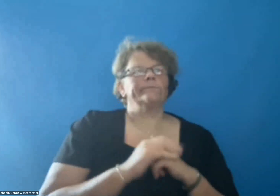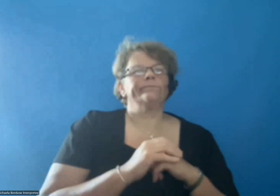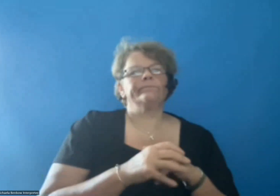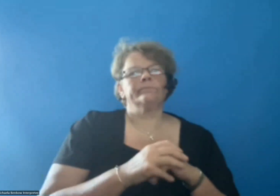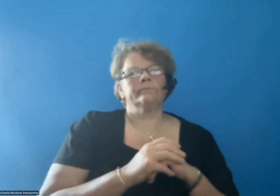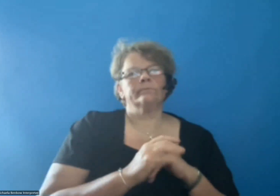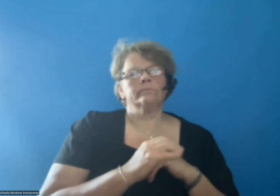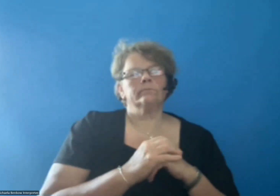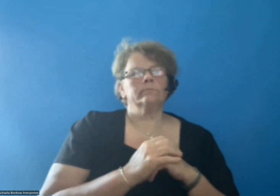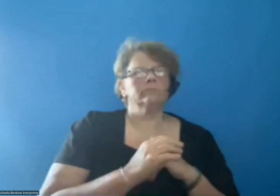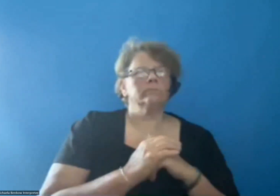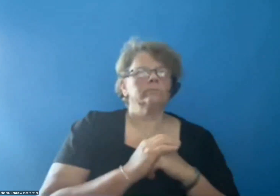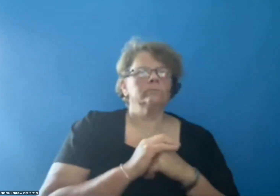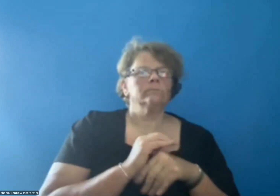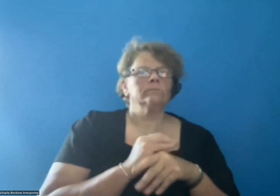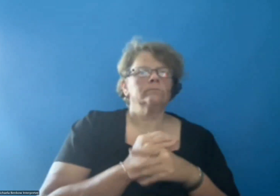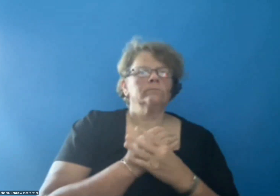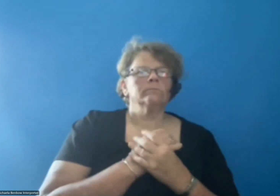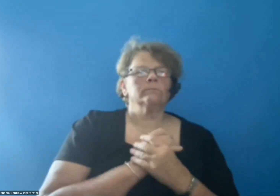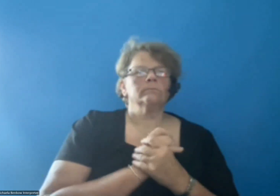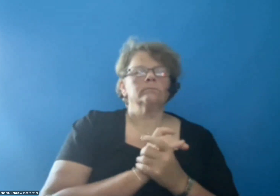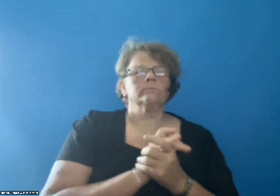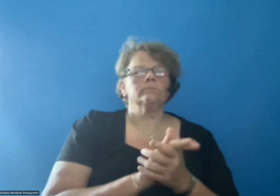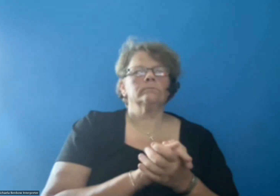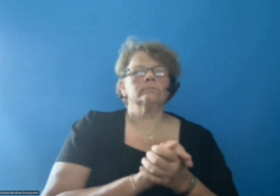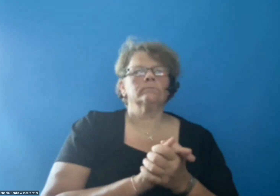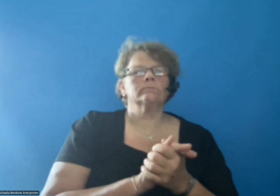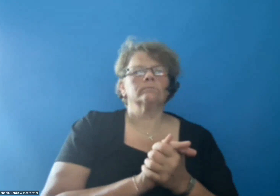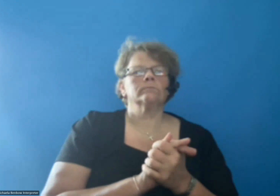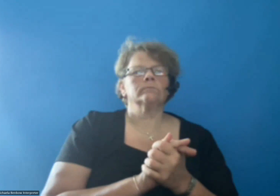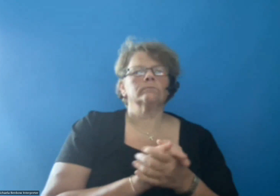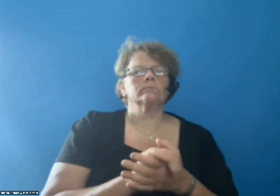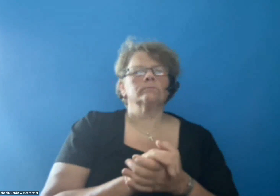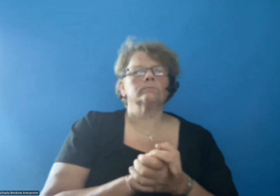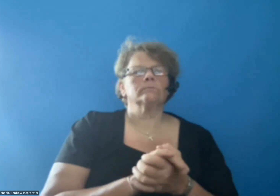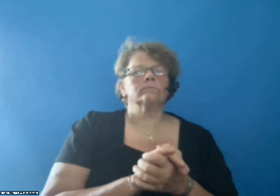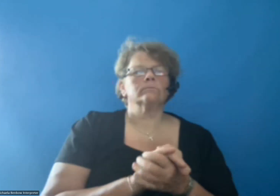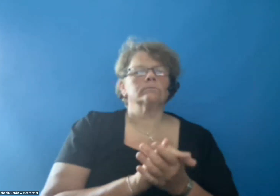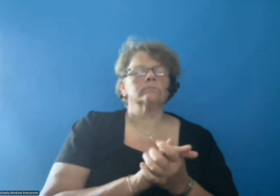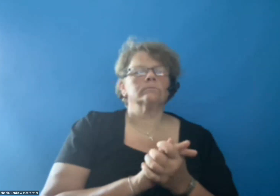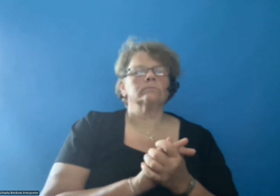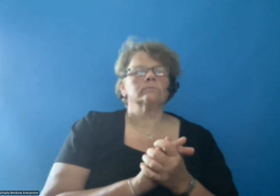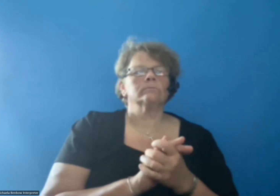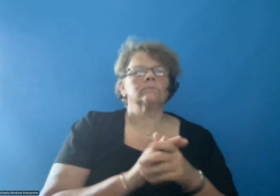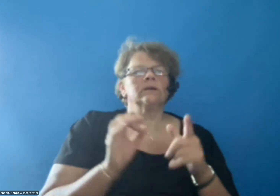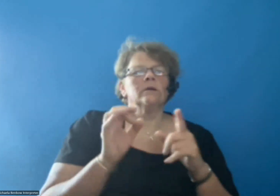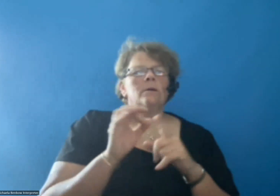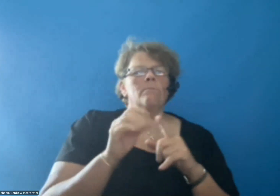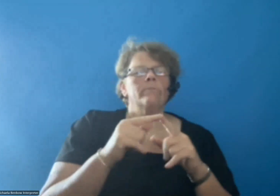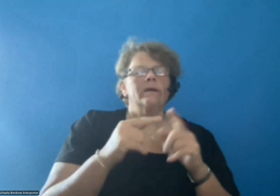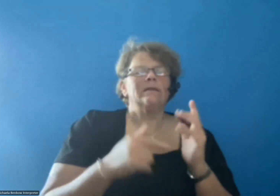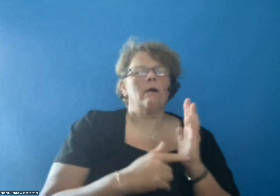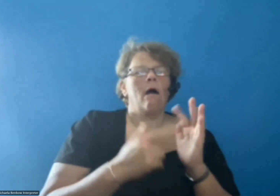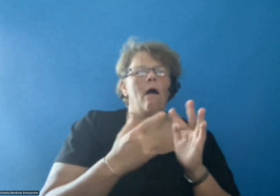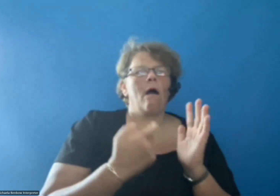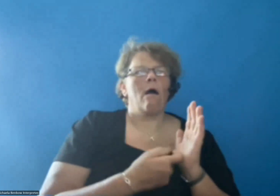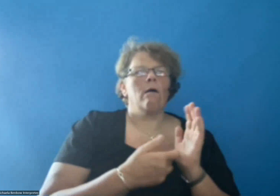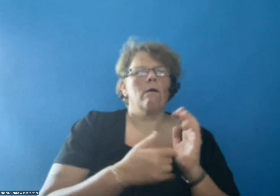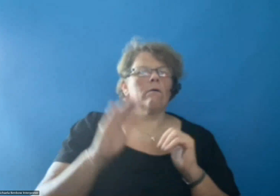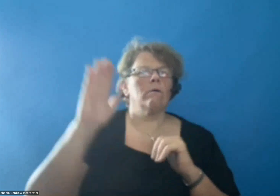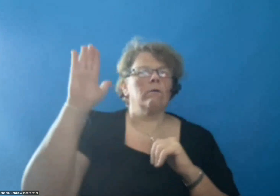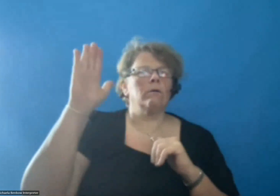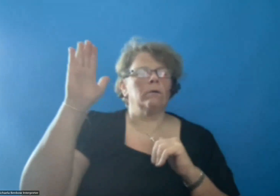Thanks, Craig. I think maybe before we go back to the chat, Mark, I'm conscious Peter's had his hand up, so I think we'll come to Peter now, if that's all